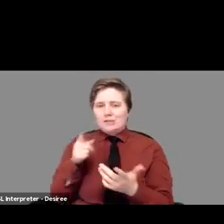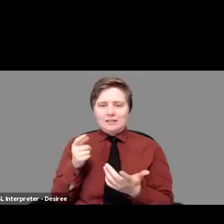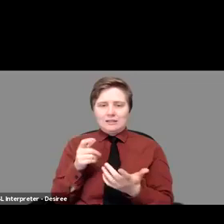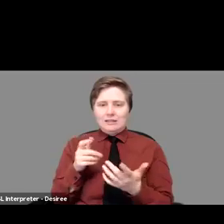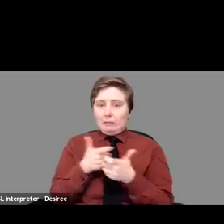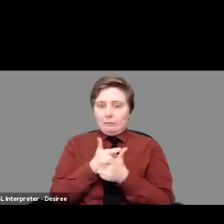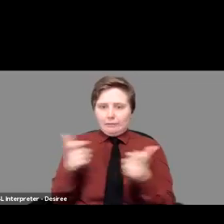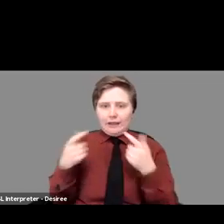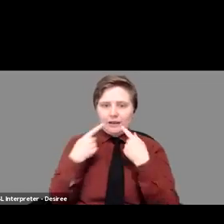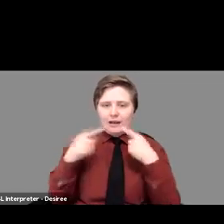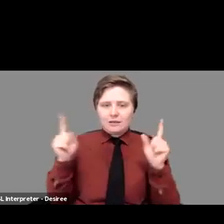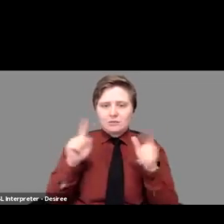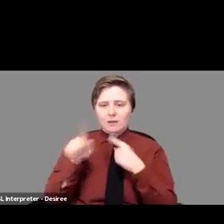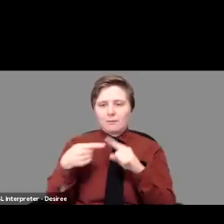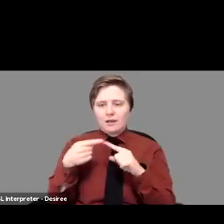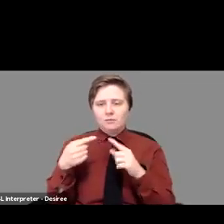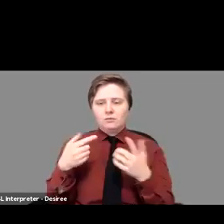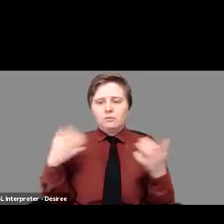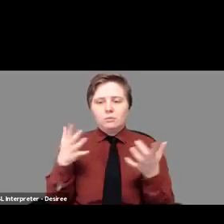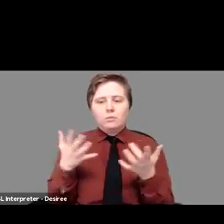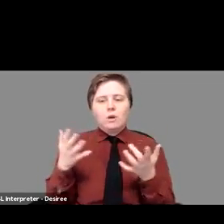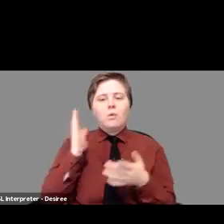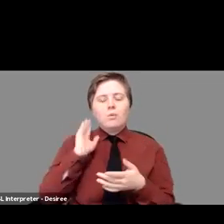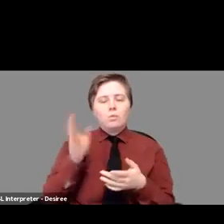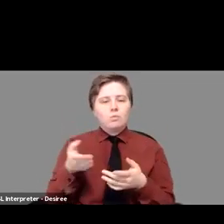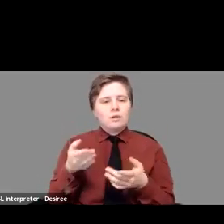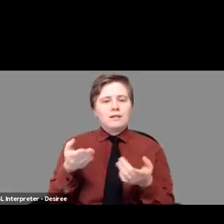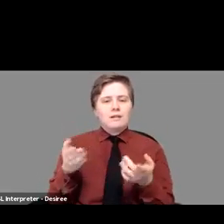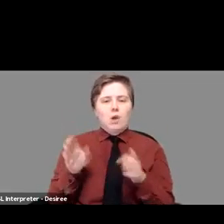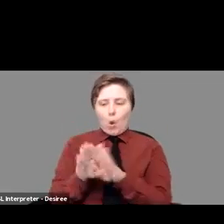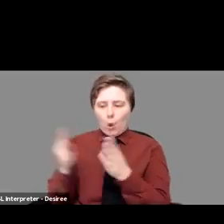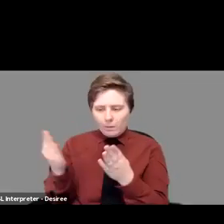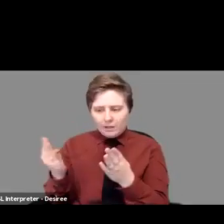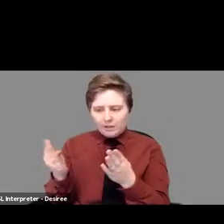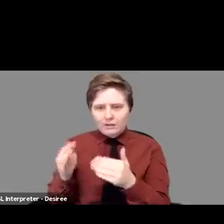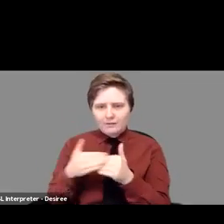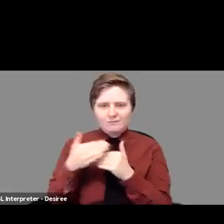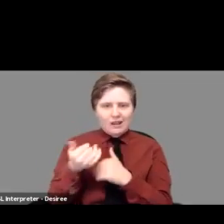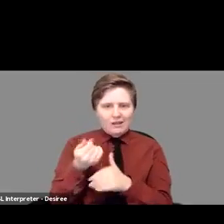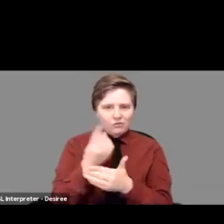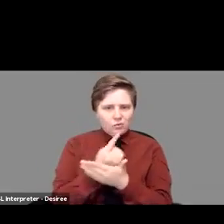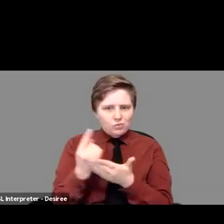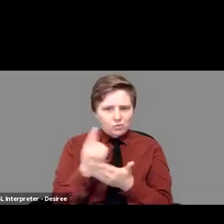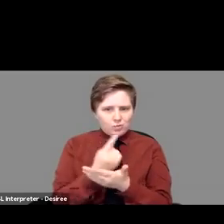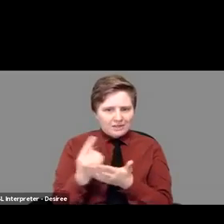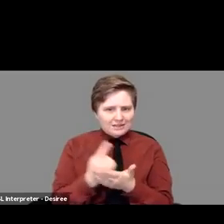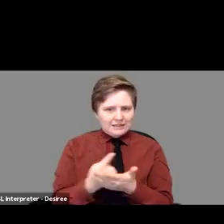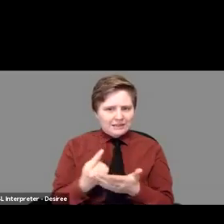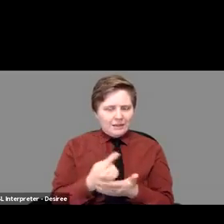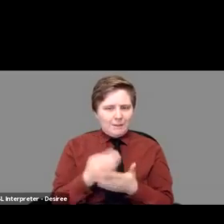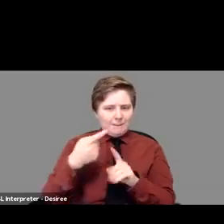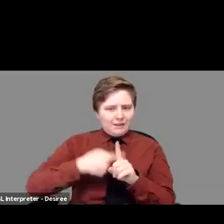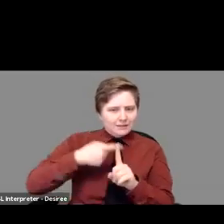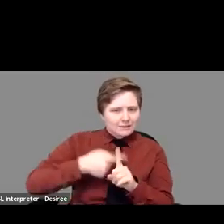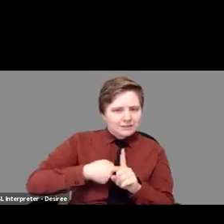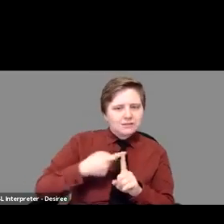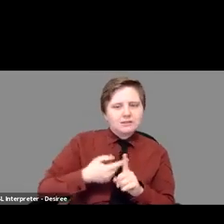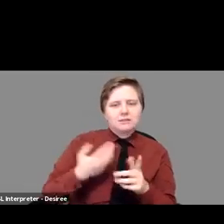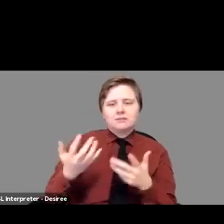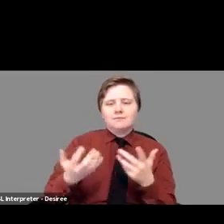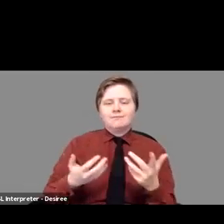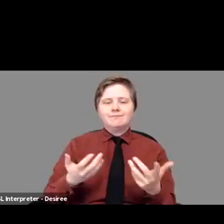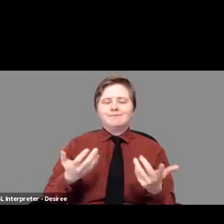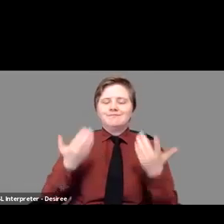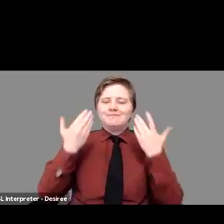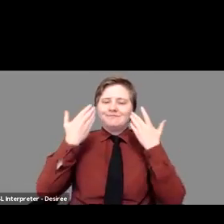major announcement about what's going to open when here over the next couple weeks and month. And though